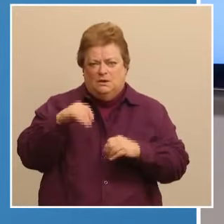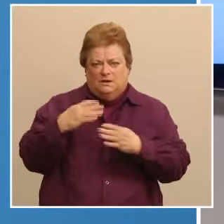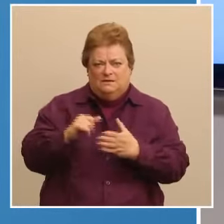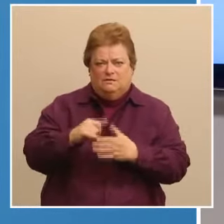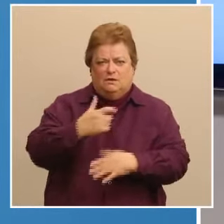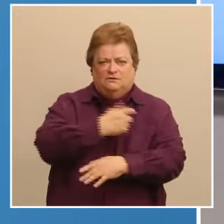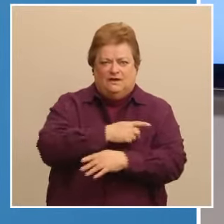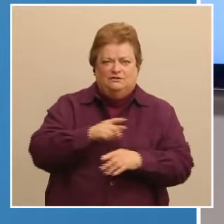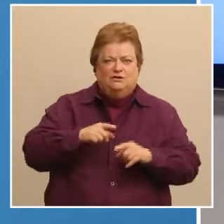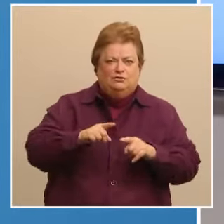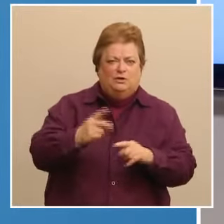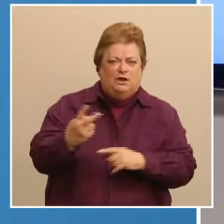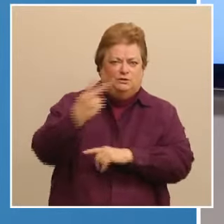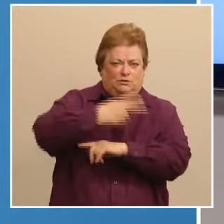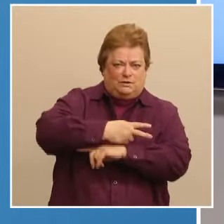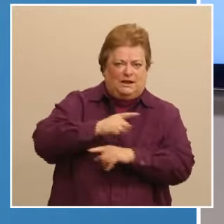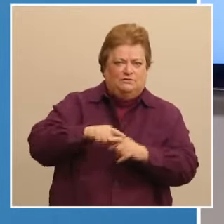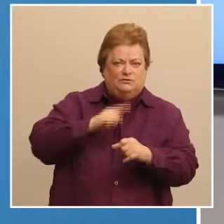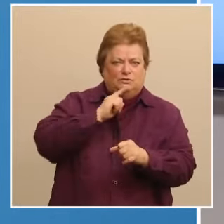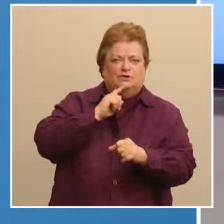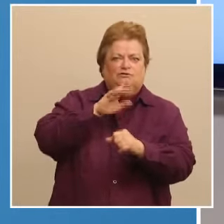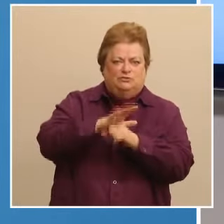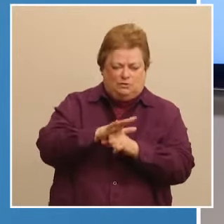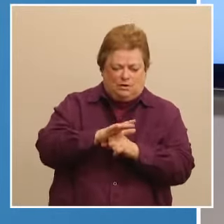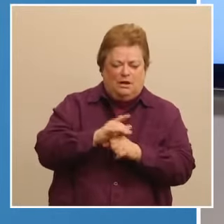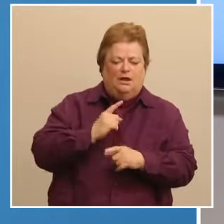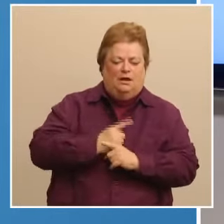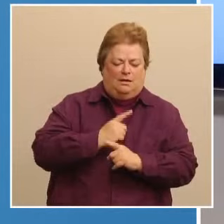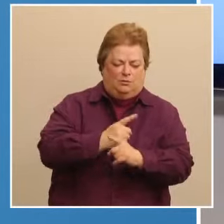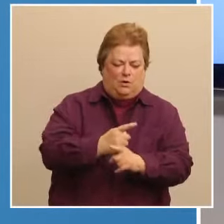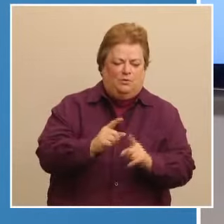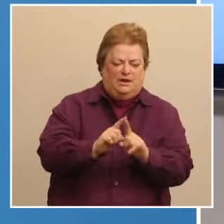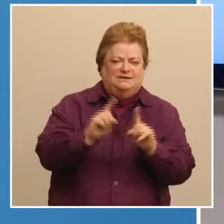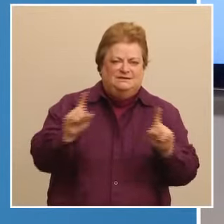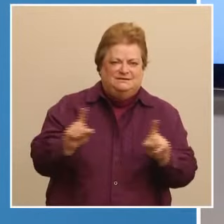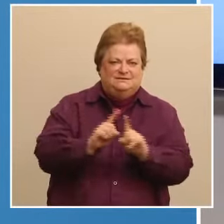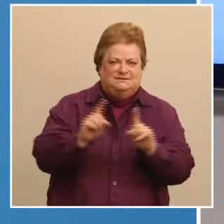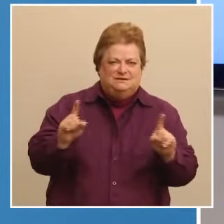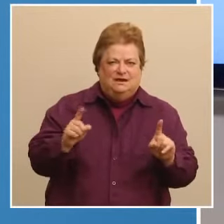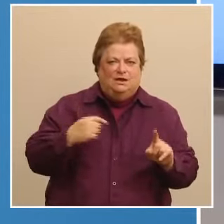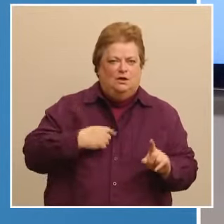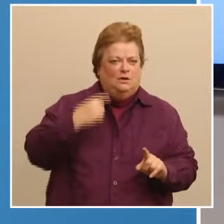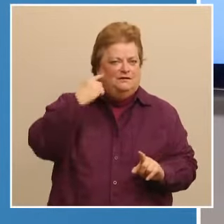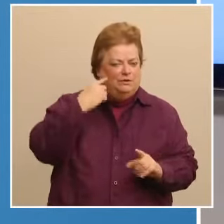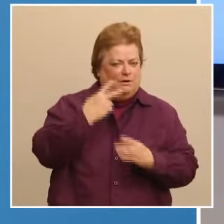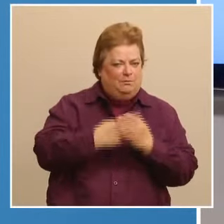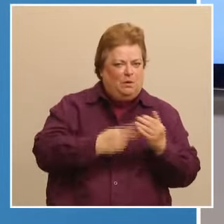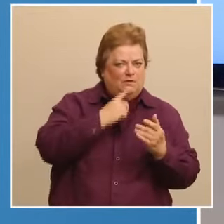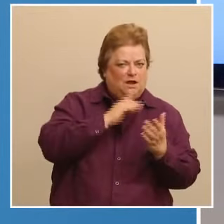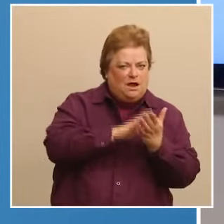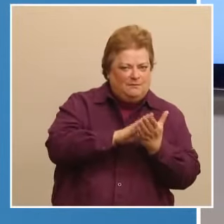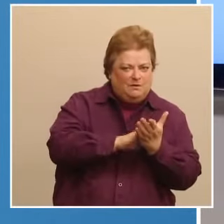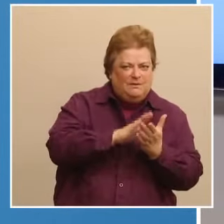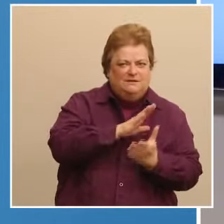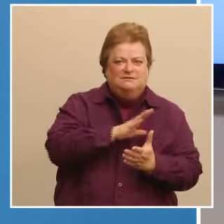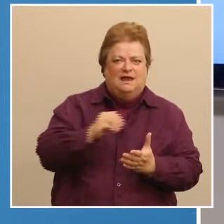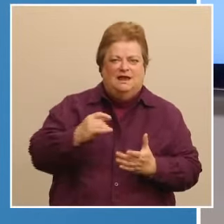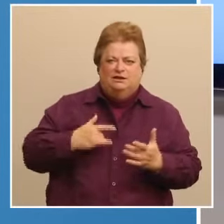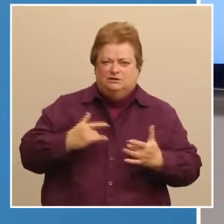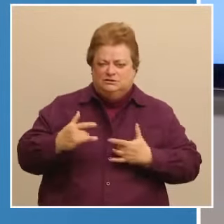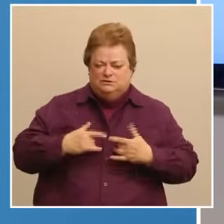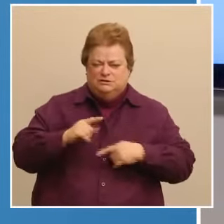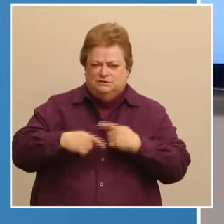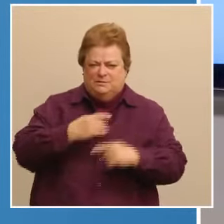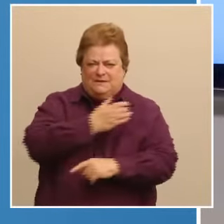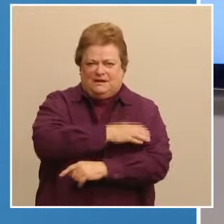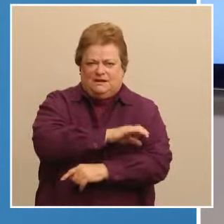over 2 days to ensure appropriate distancing. We have been hearing both compliments and concerns about the clinics, and